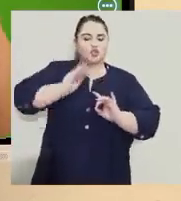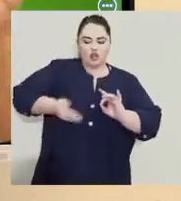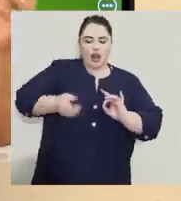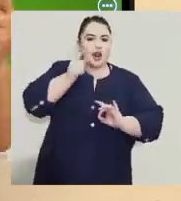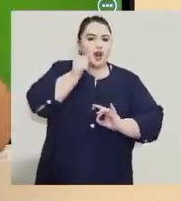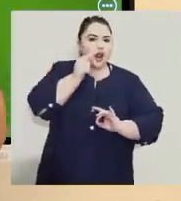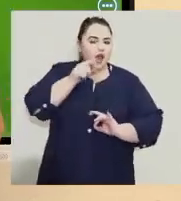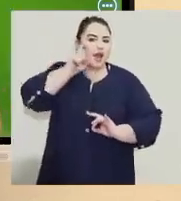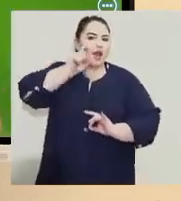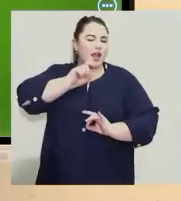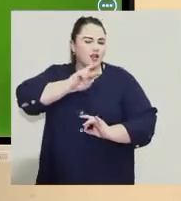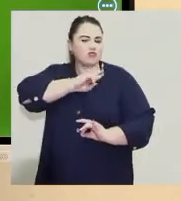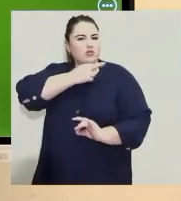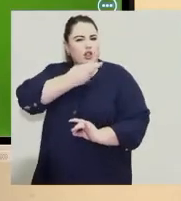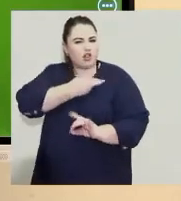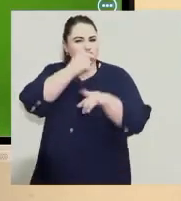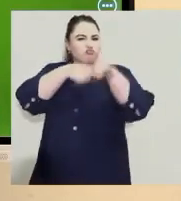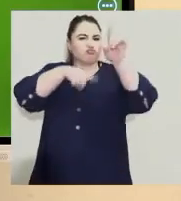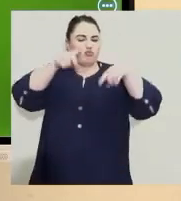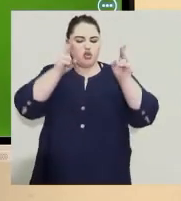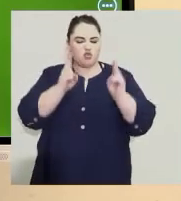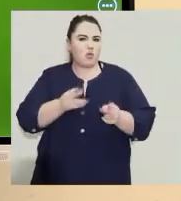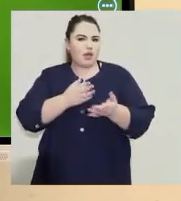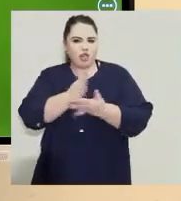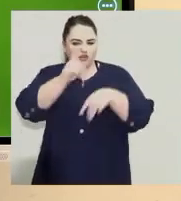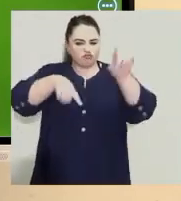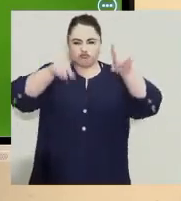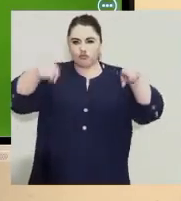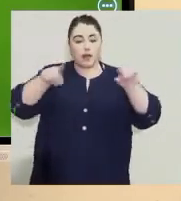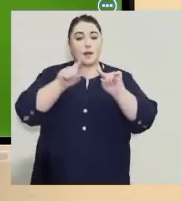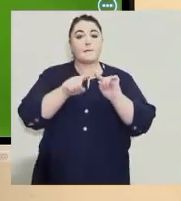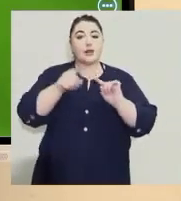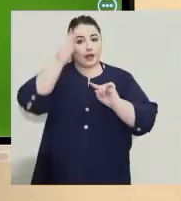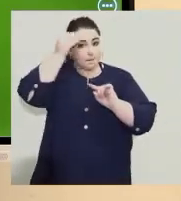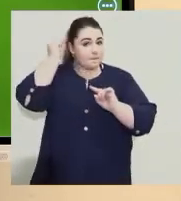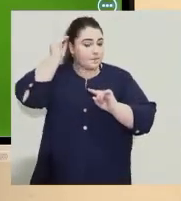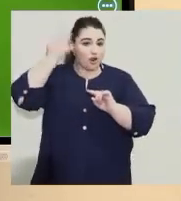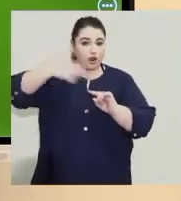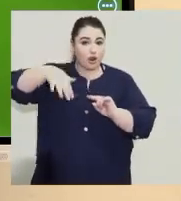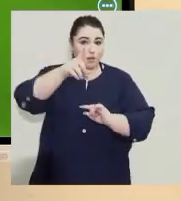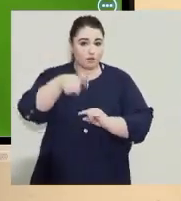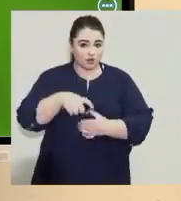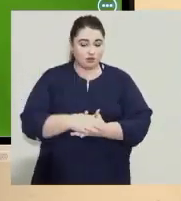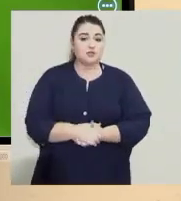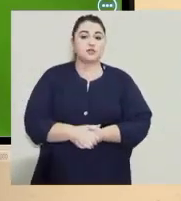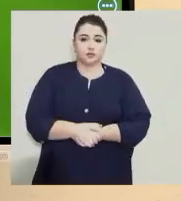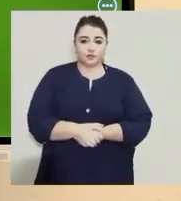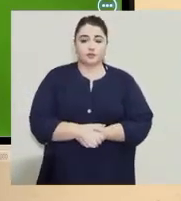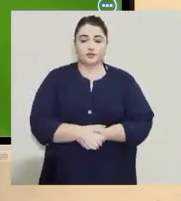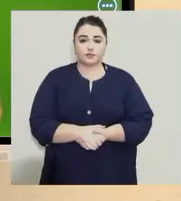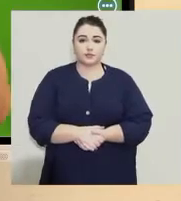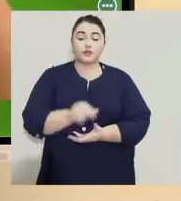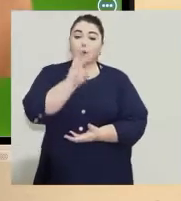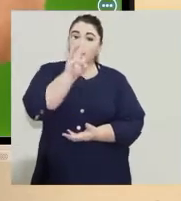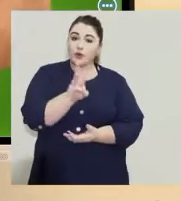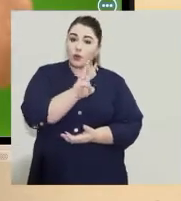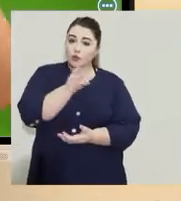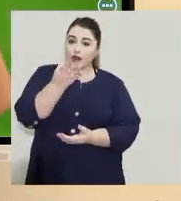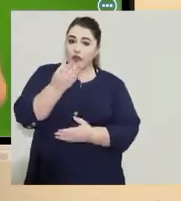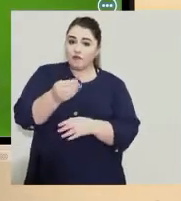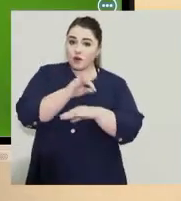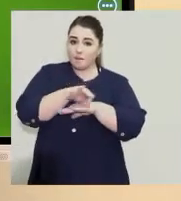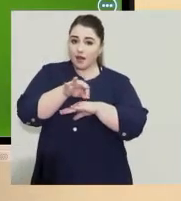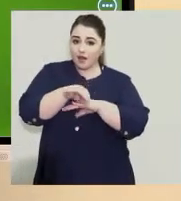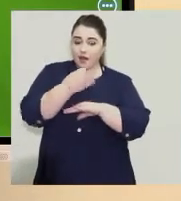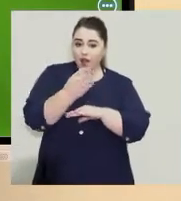and age and religion and human rights and so on. You must consider all these things. So you have your precautions and your planning.